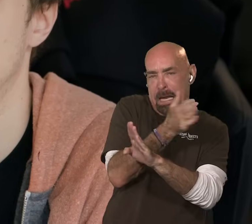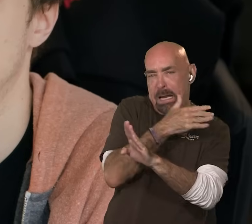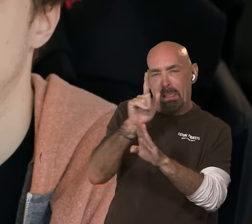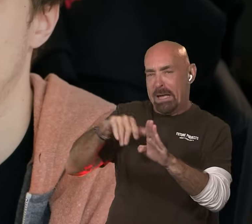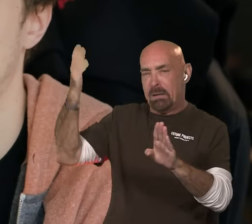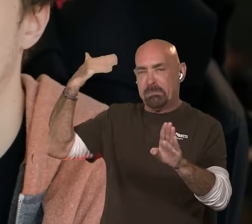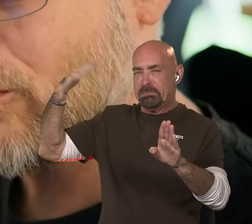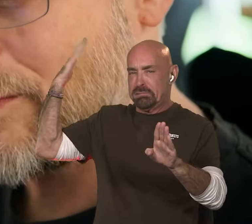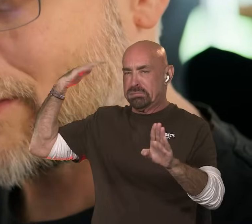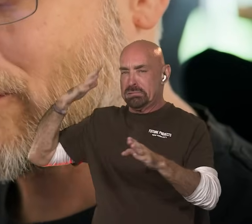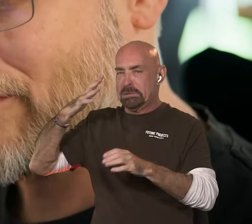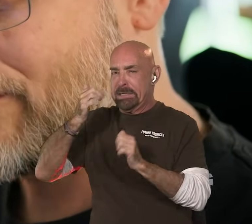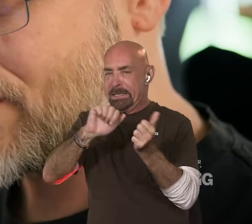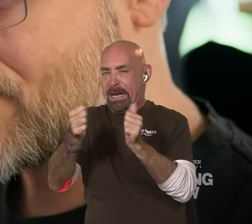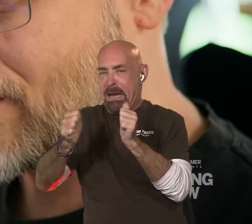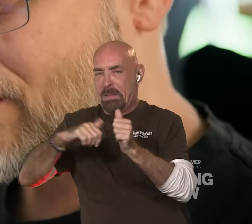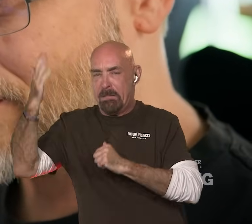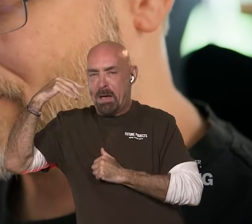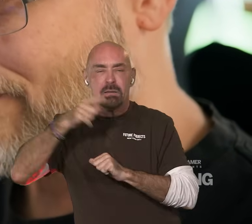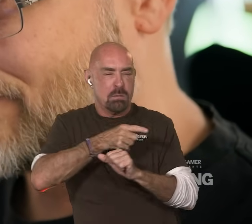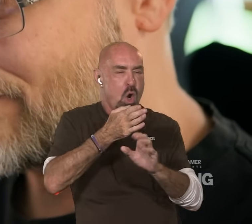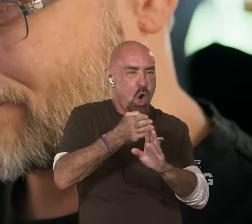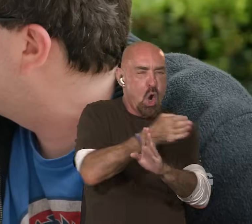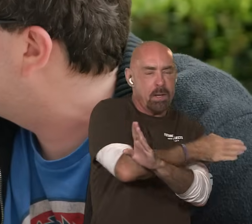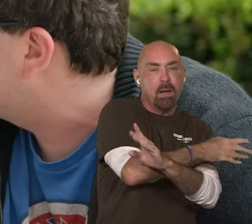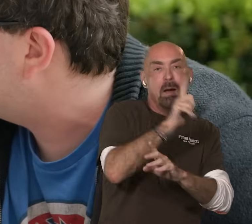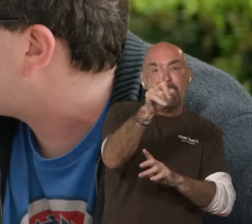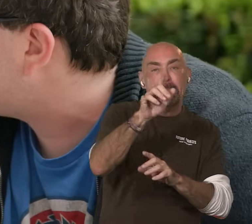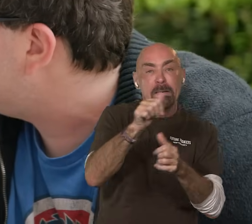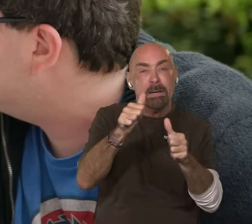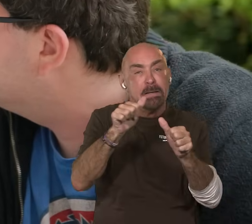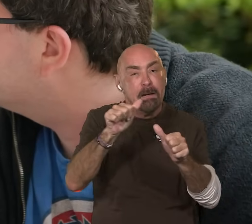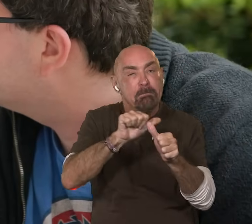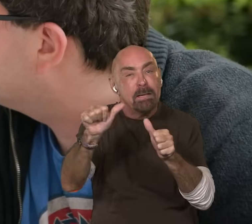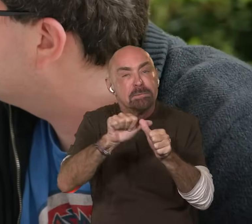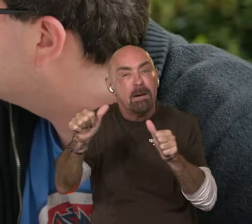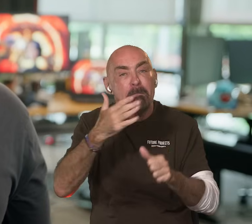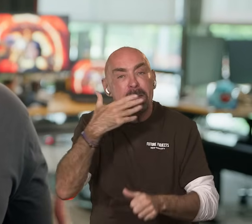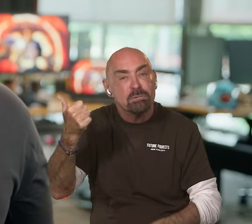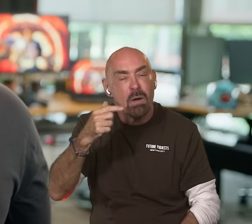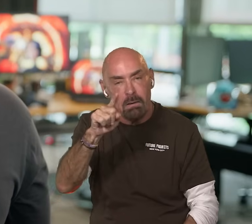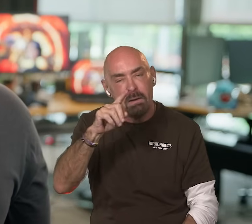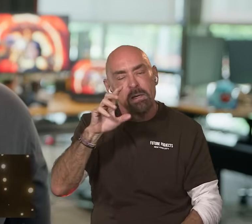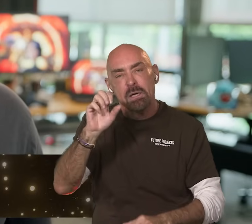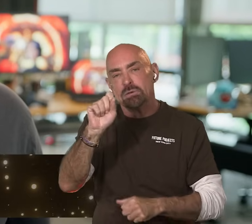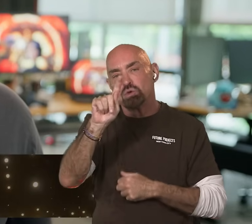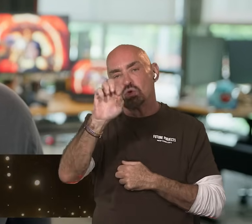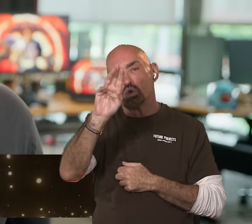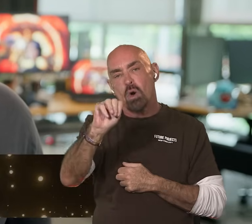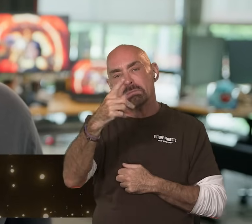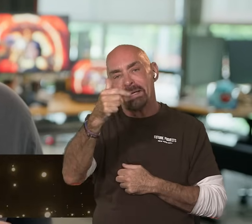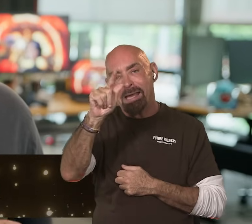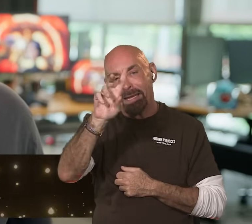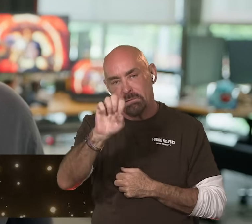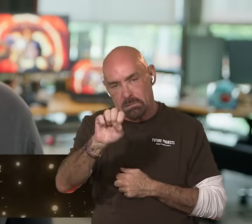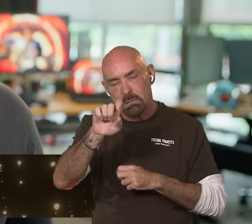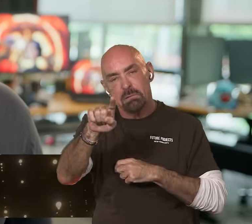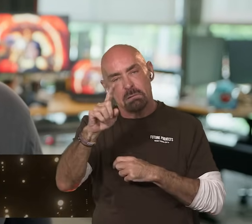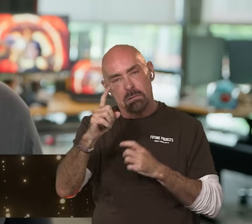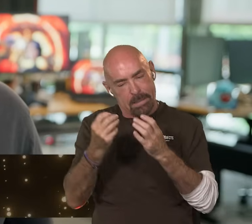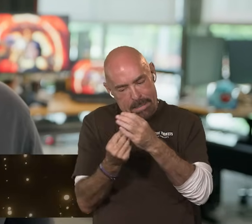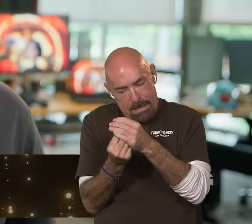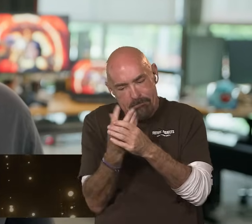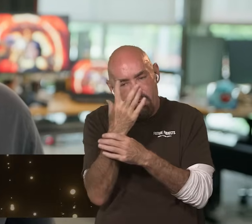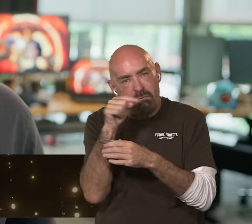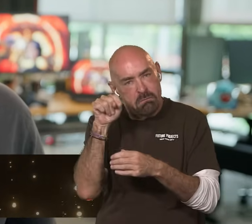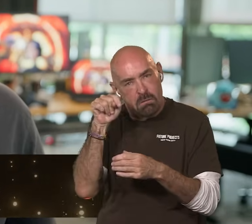stage than any game that we've worked on in the past. But it is a better way to make games. I believe that Stormgate, as it